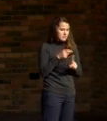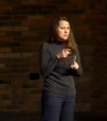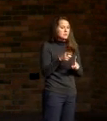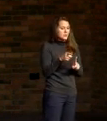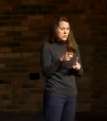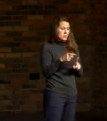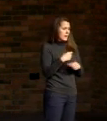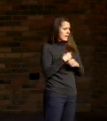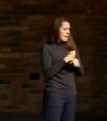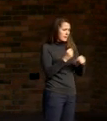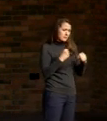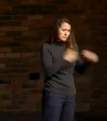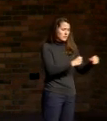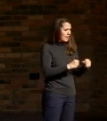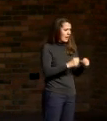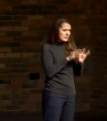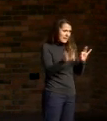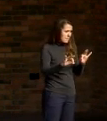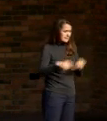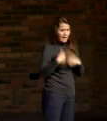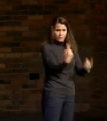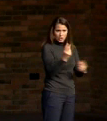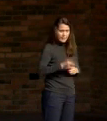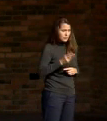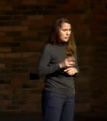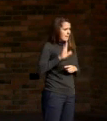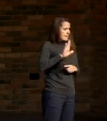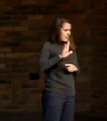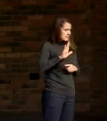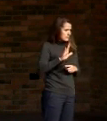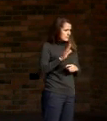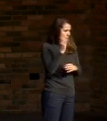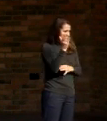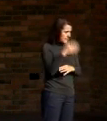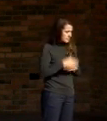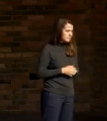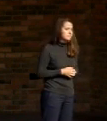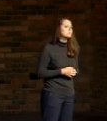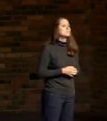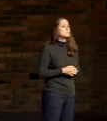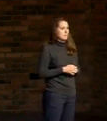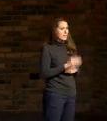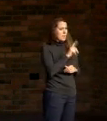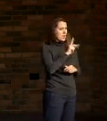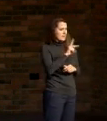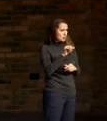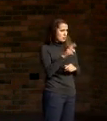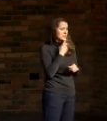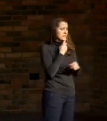of the most profound statements in the history of his speaking, where he stated, and I